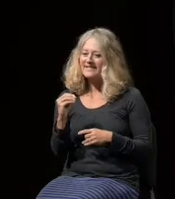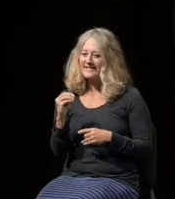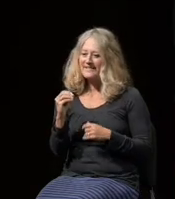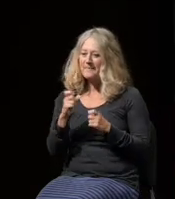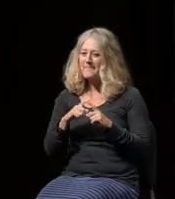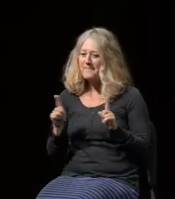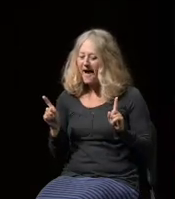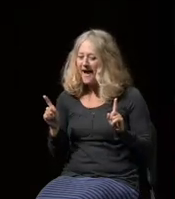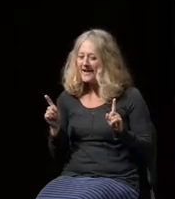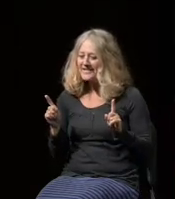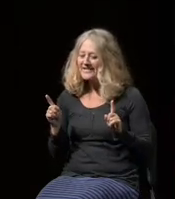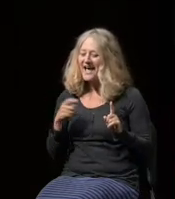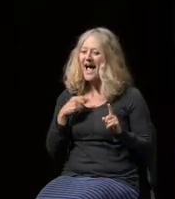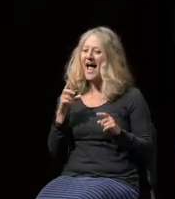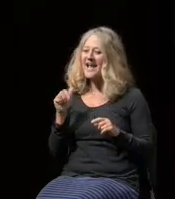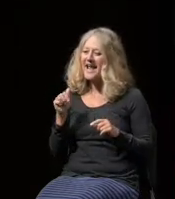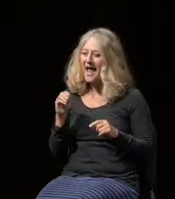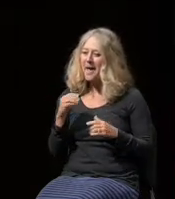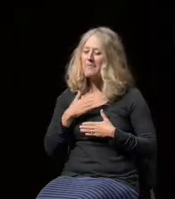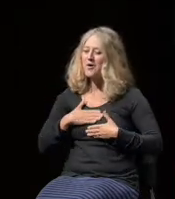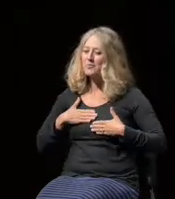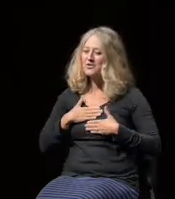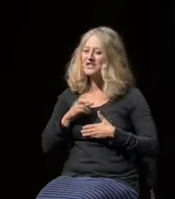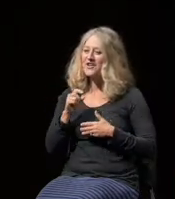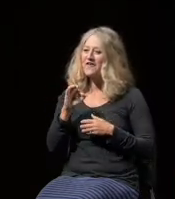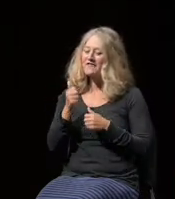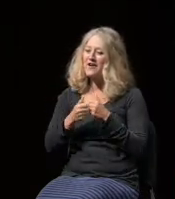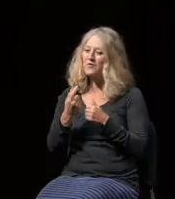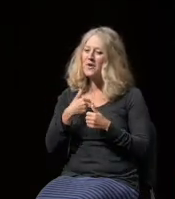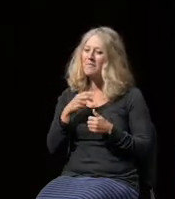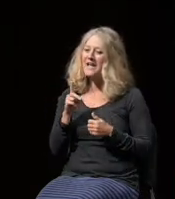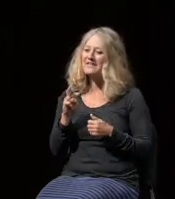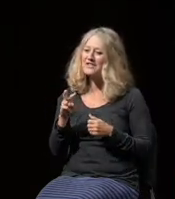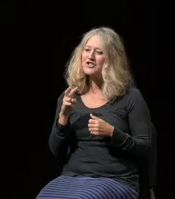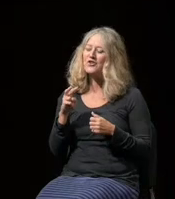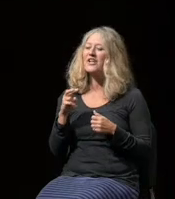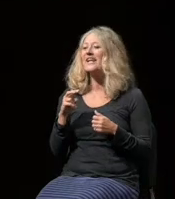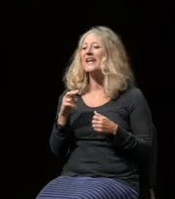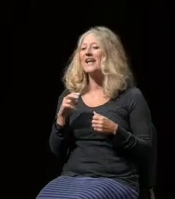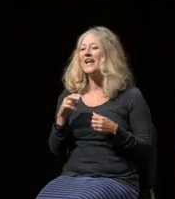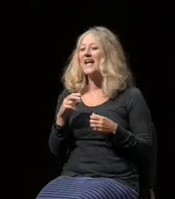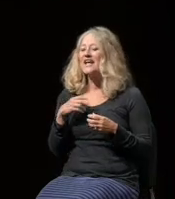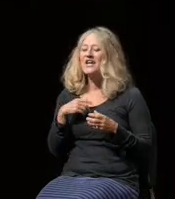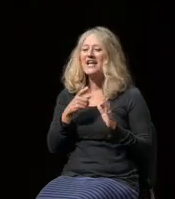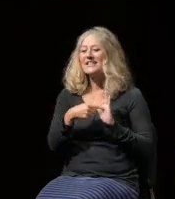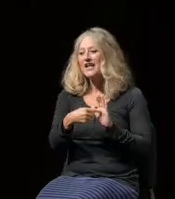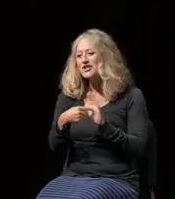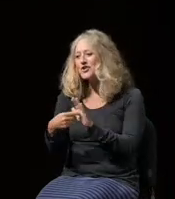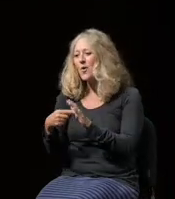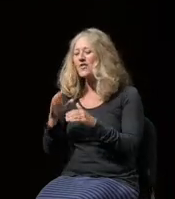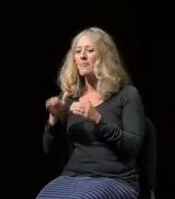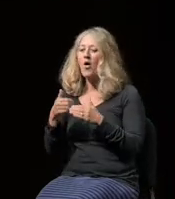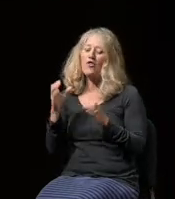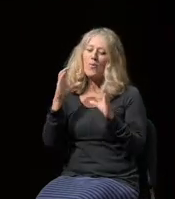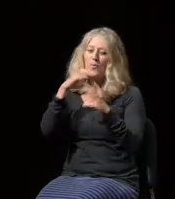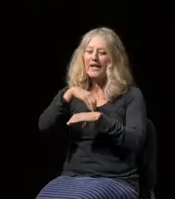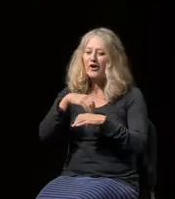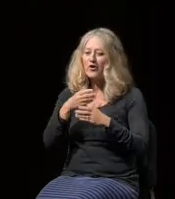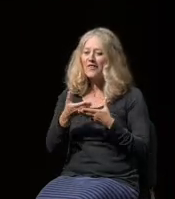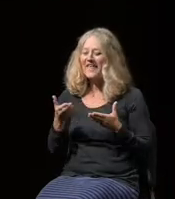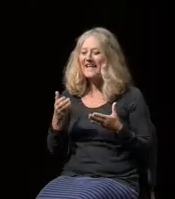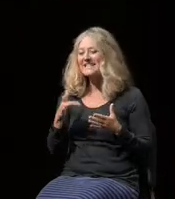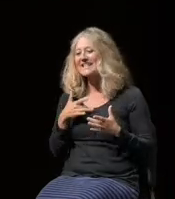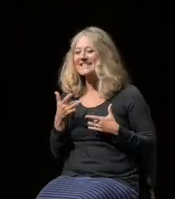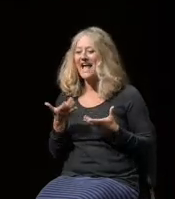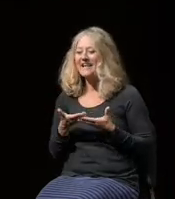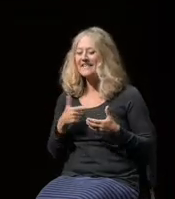I am very appreciative of everybody in my division humoring me as I show them all the weird, exciting things I do on Canvas, and